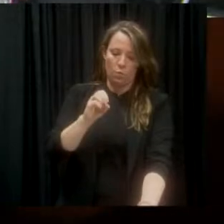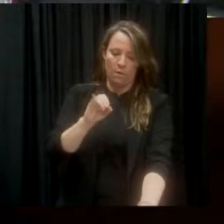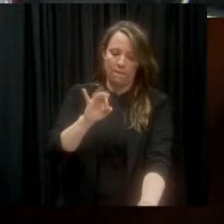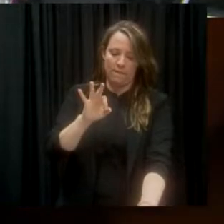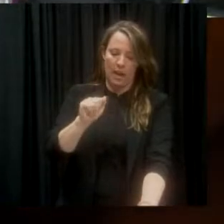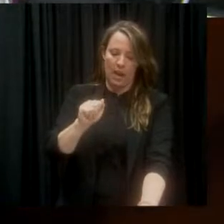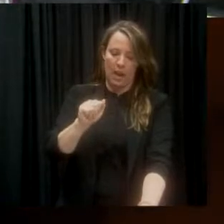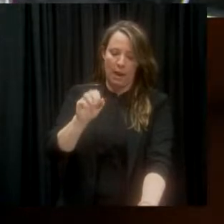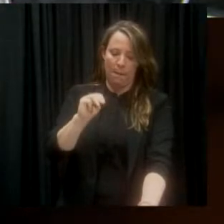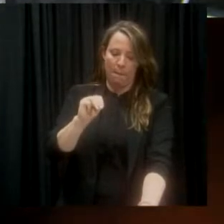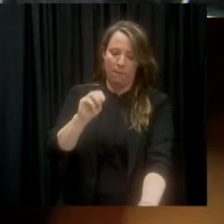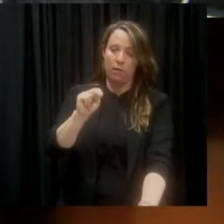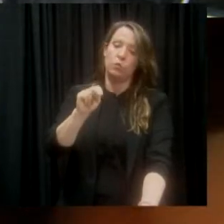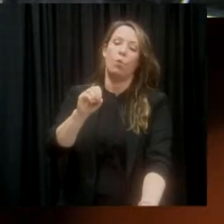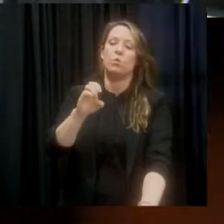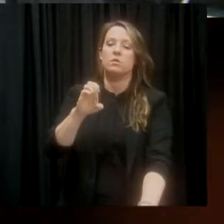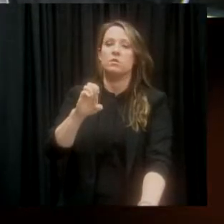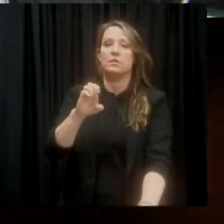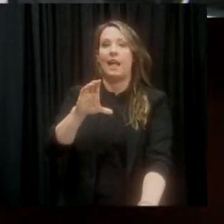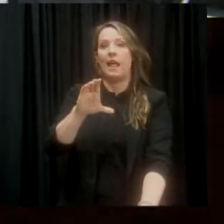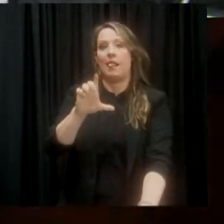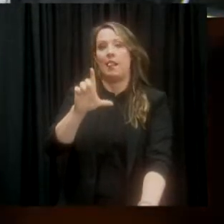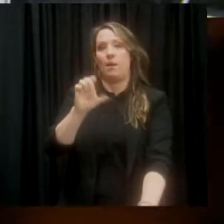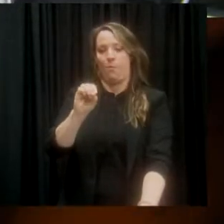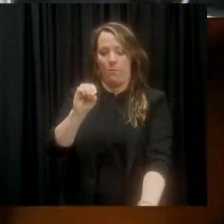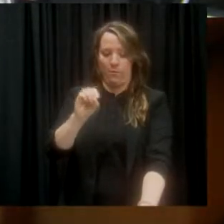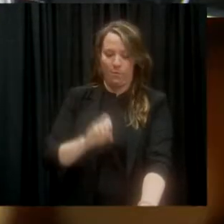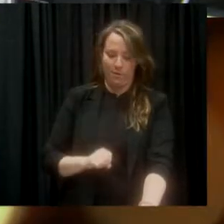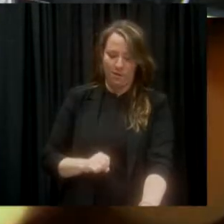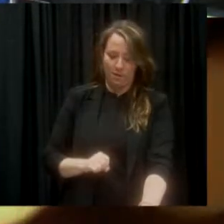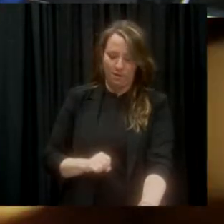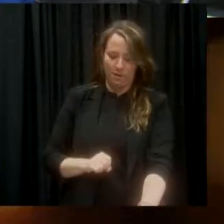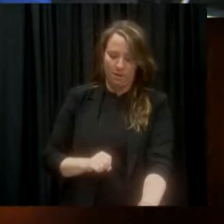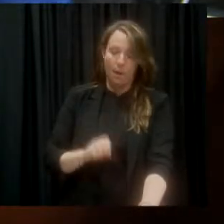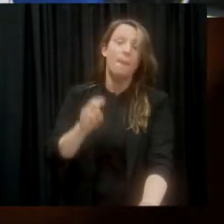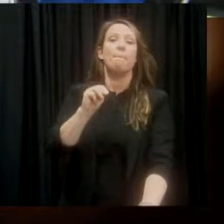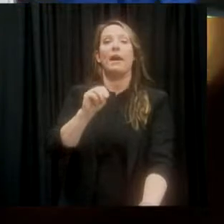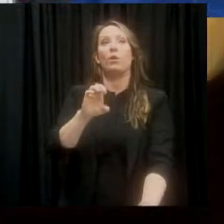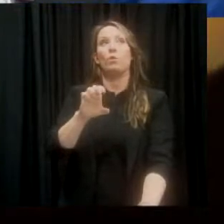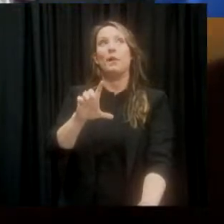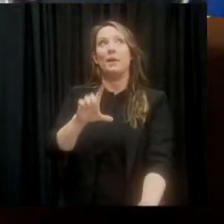Sophia M. Nacello, magna cum laude.